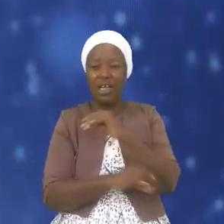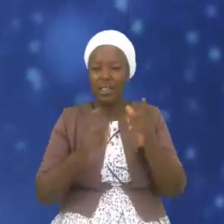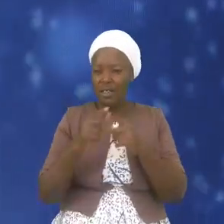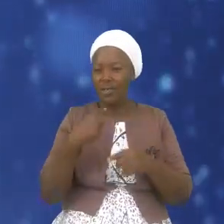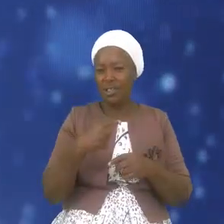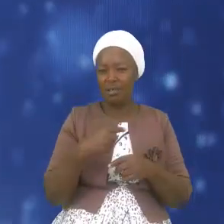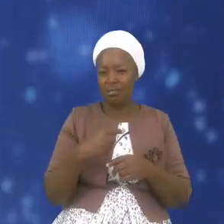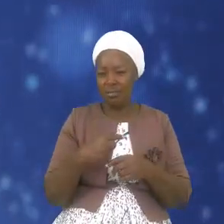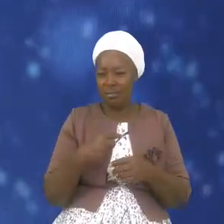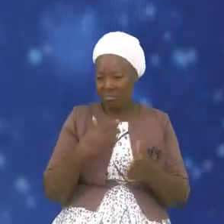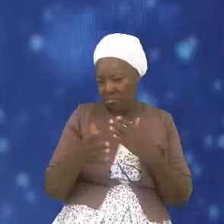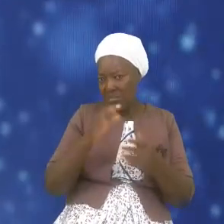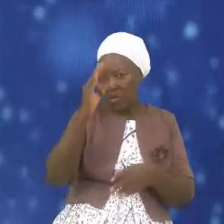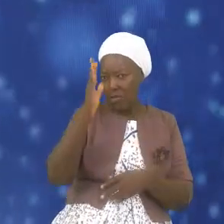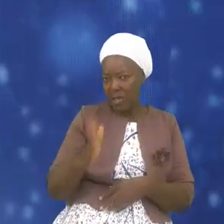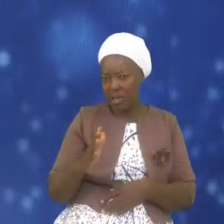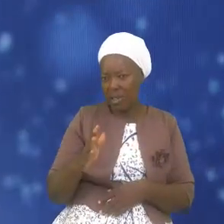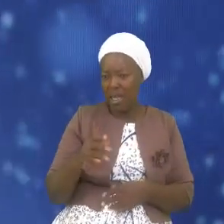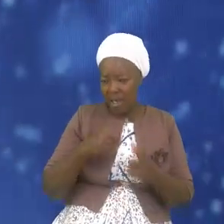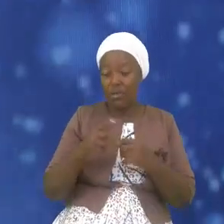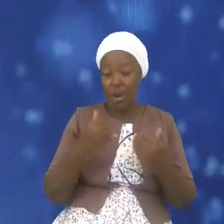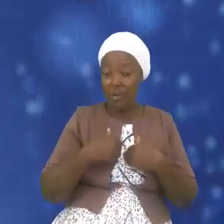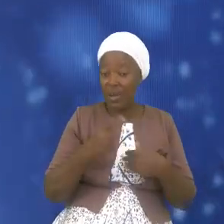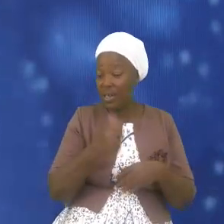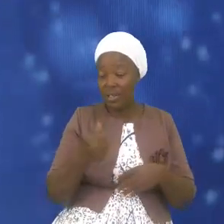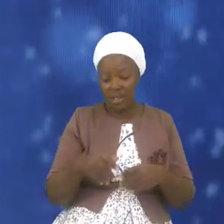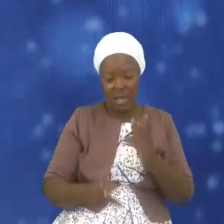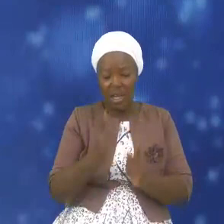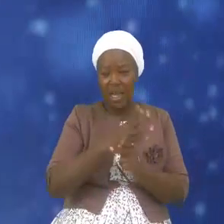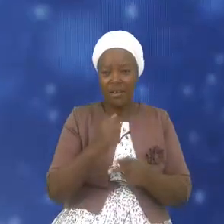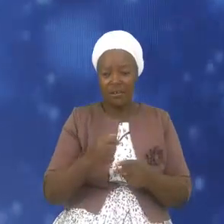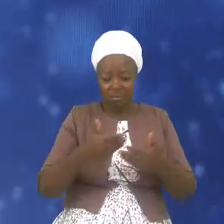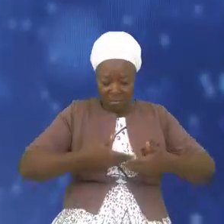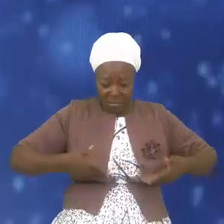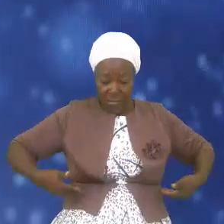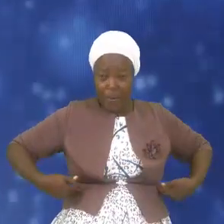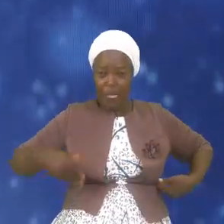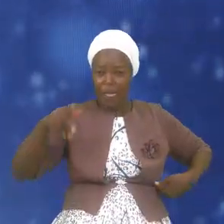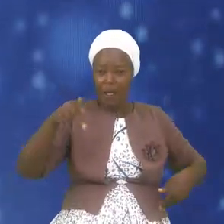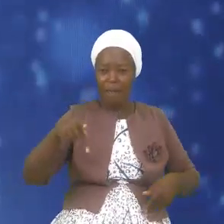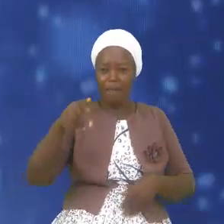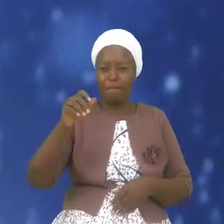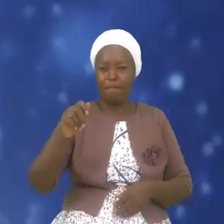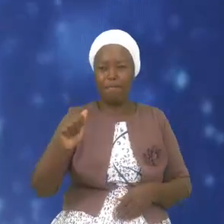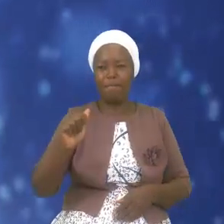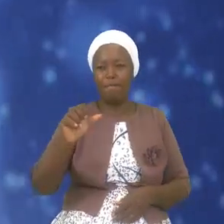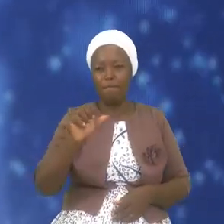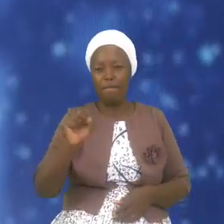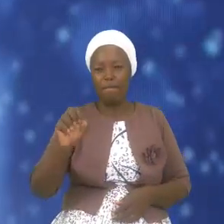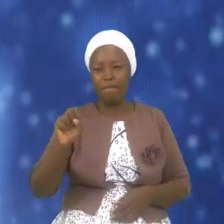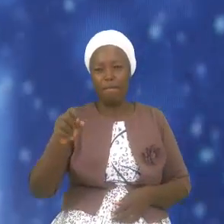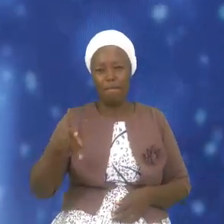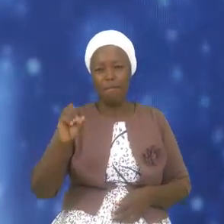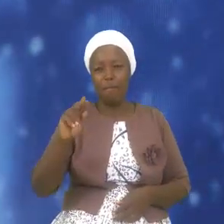is fake. Where did you get this? This one was issued in a fake office. We've been trying to track